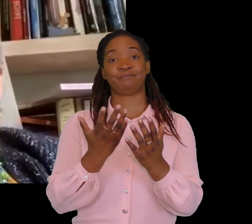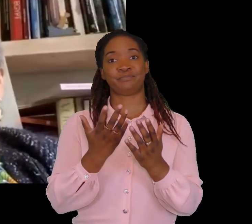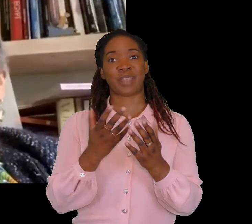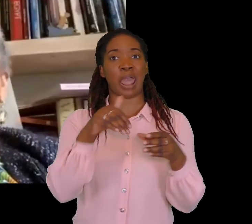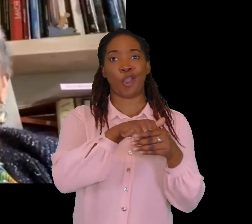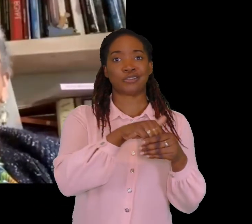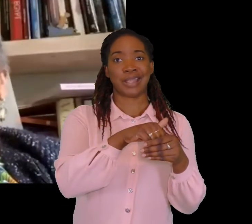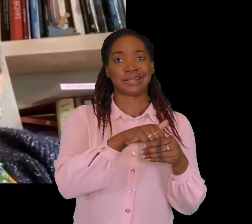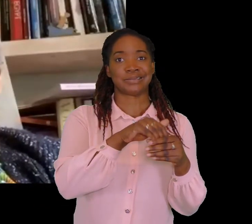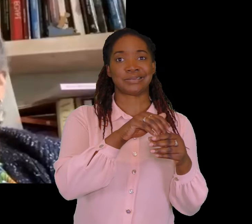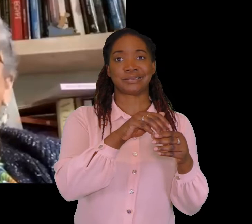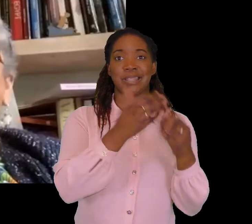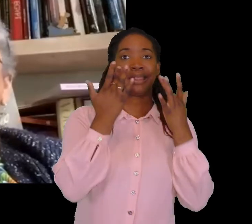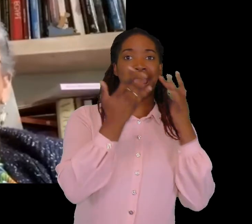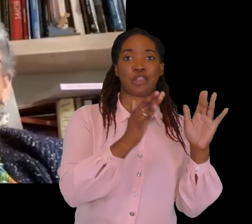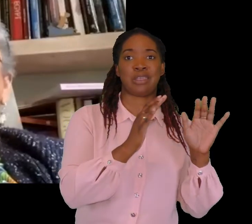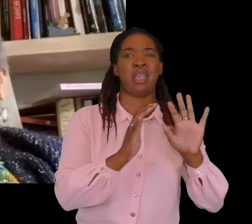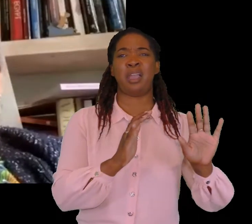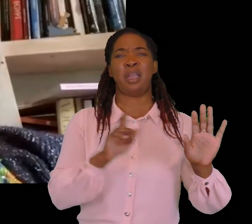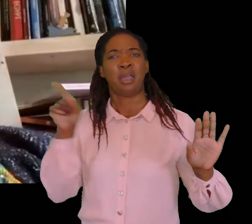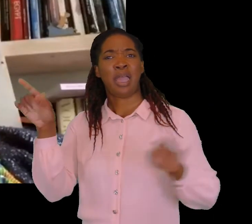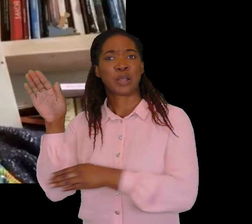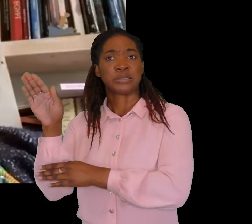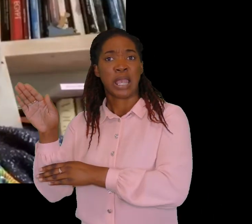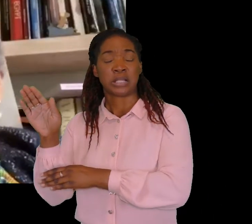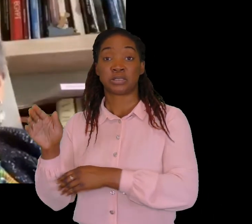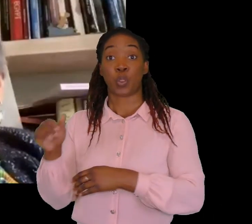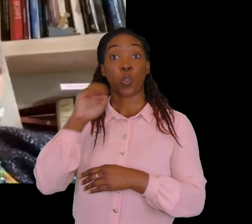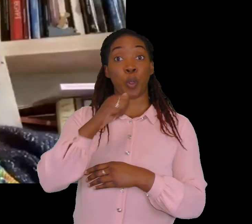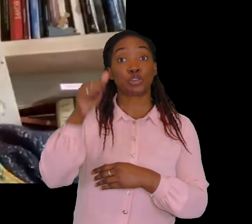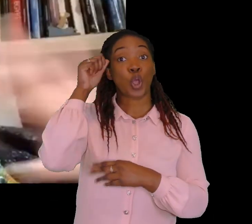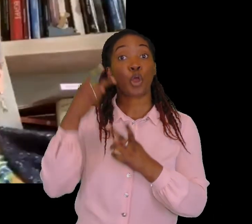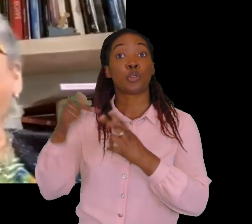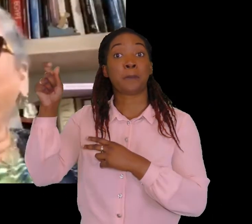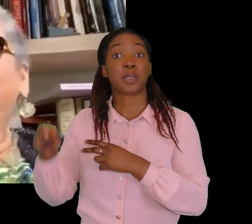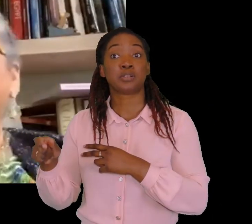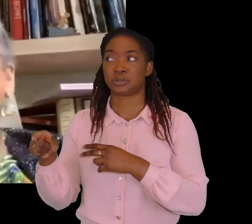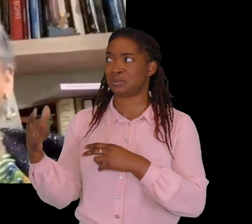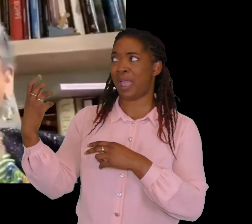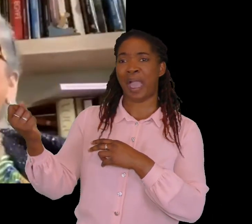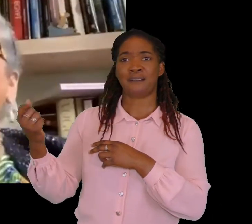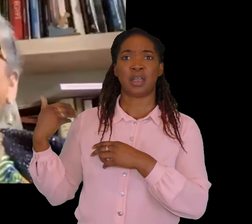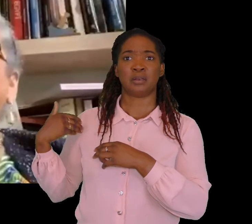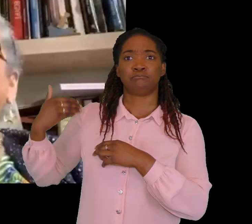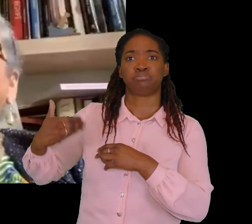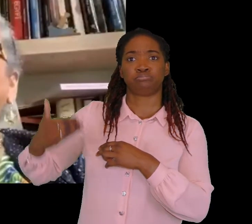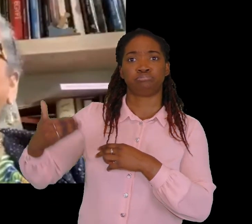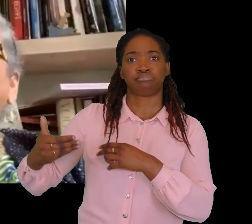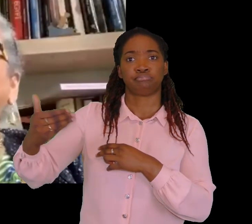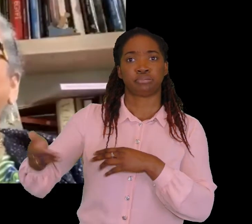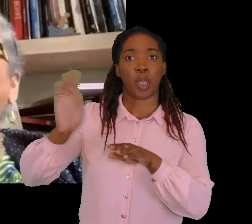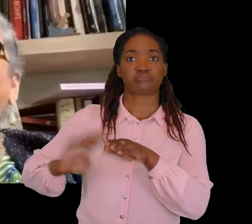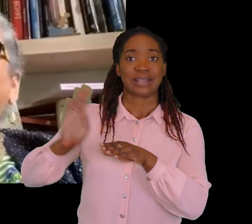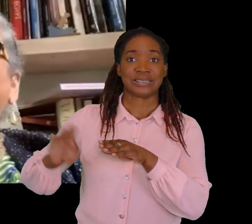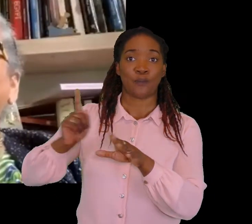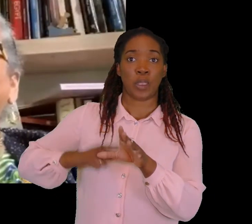context, and they will know another artist who almost has a lineage of practice.